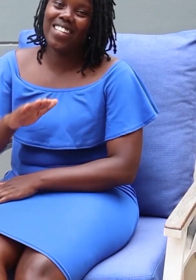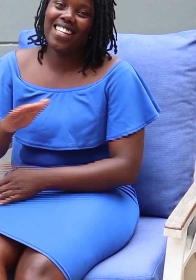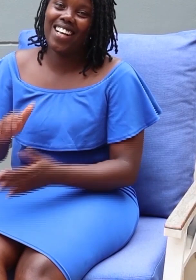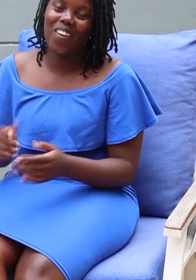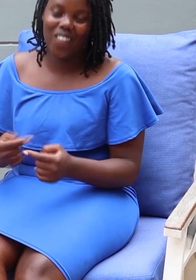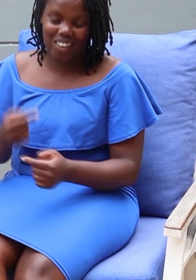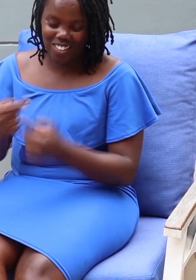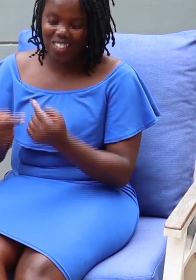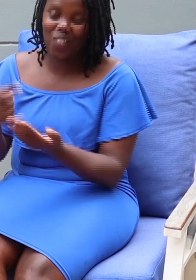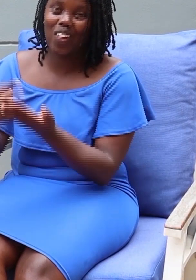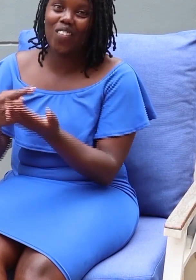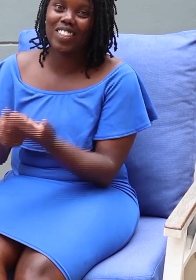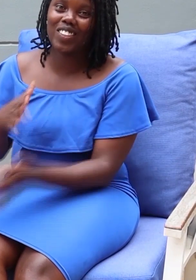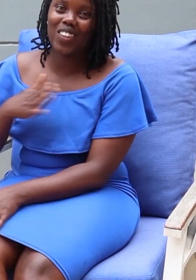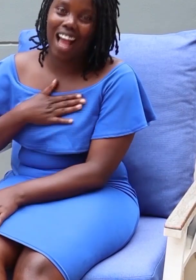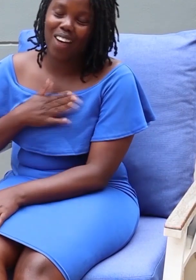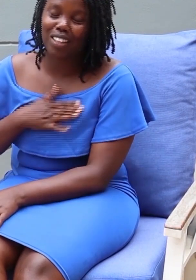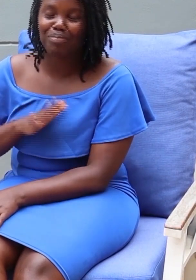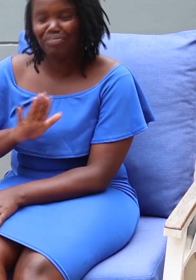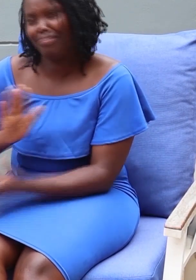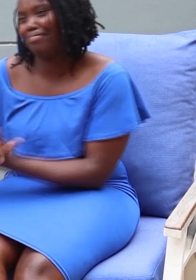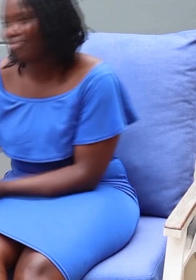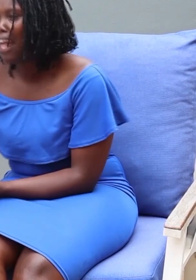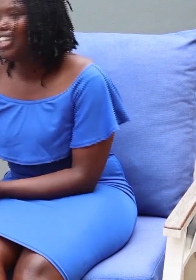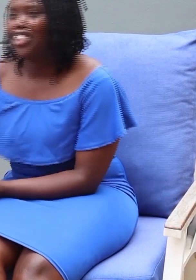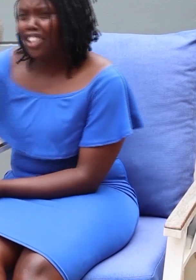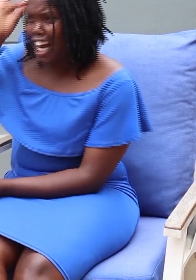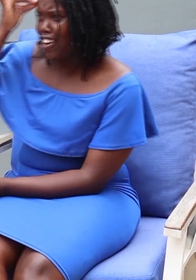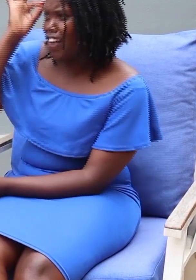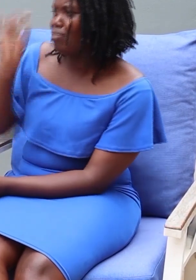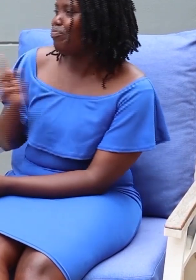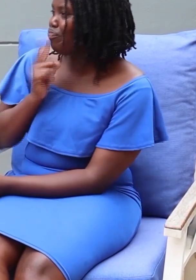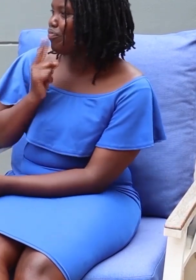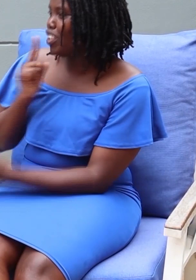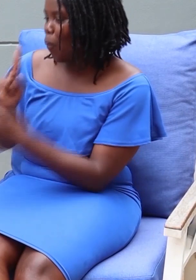And let's continue with our conversation. Sharifa,